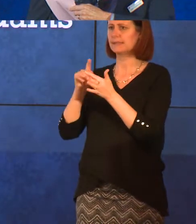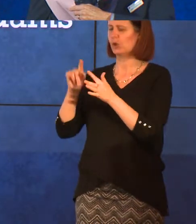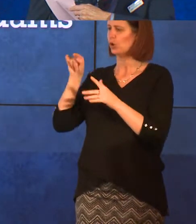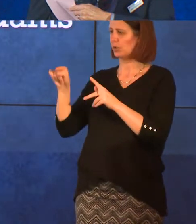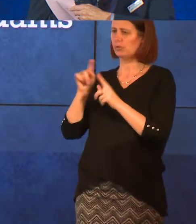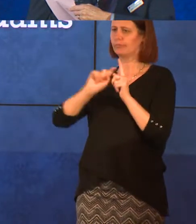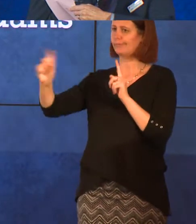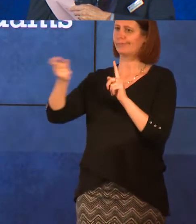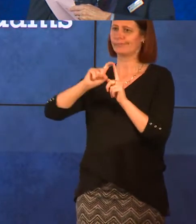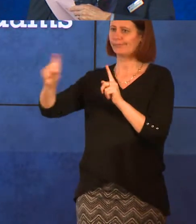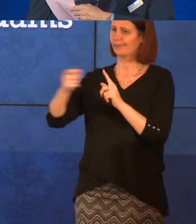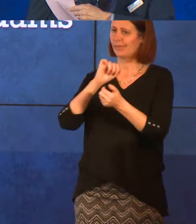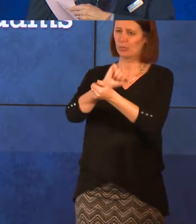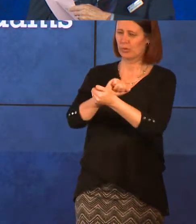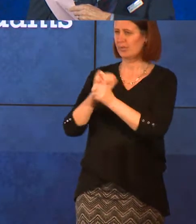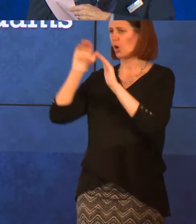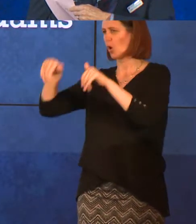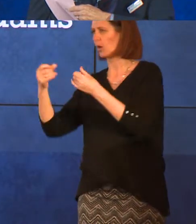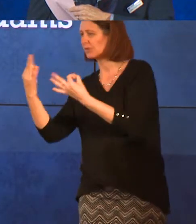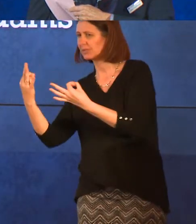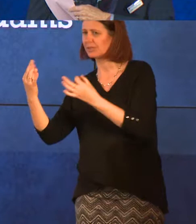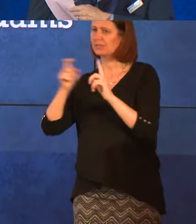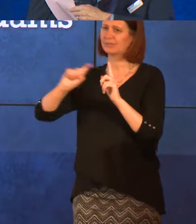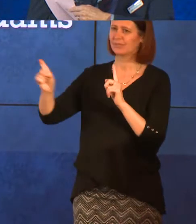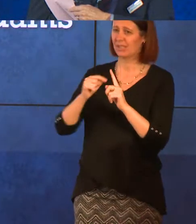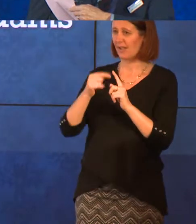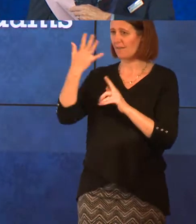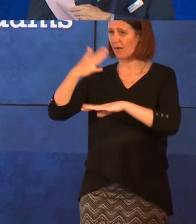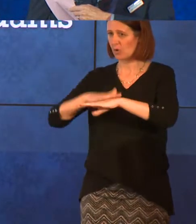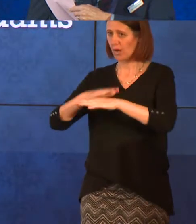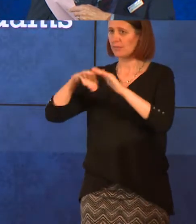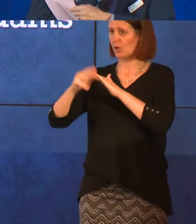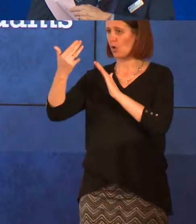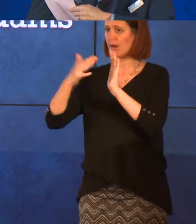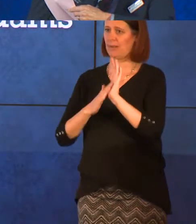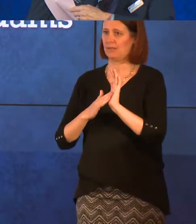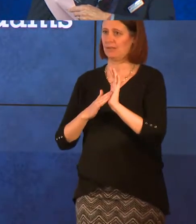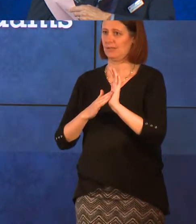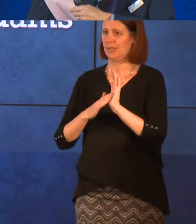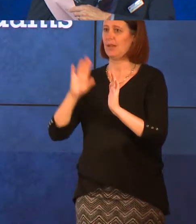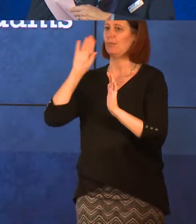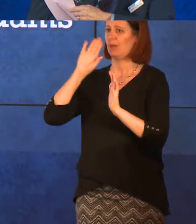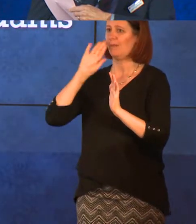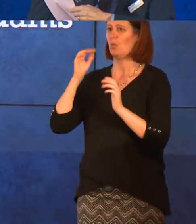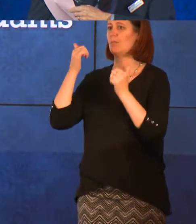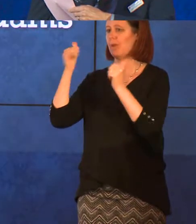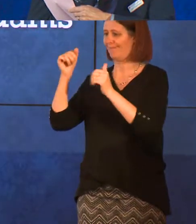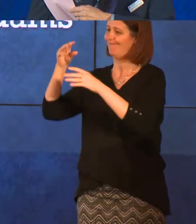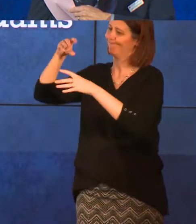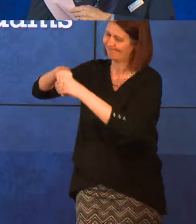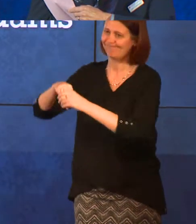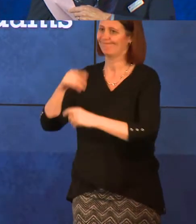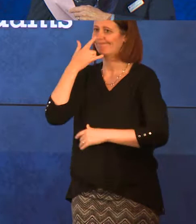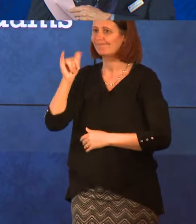homelessness, I think it was 5 times in the preceding 9 months, before she ended up being then in prison